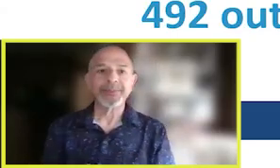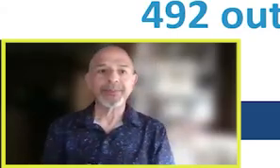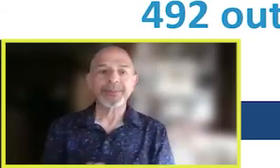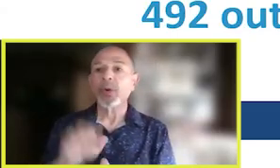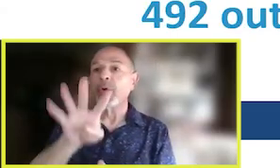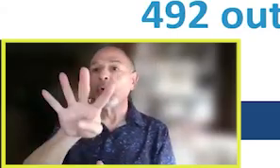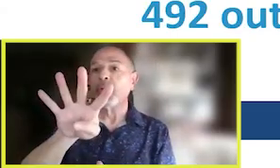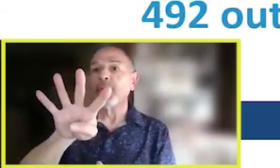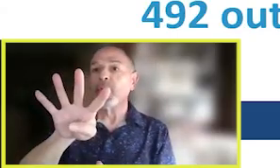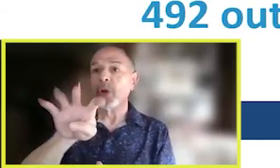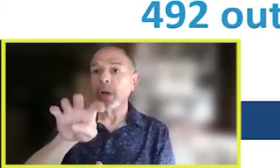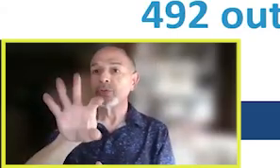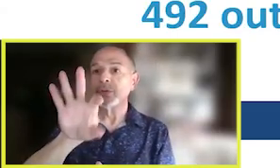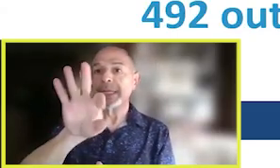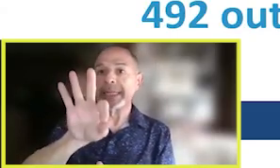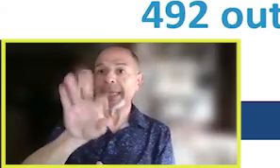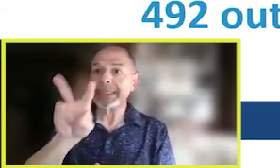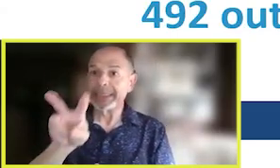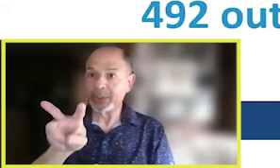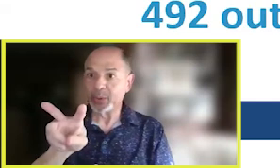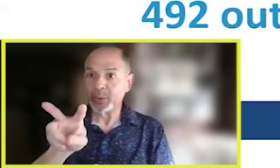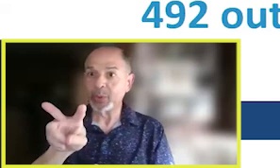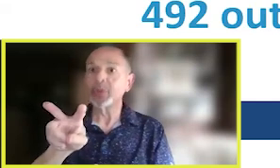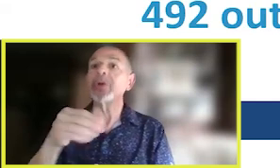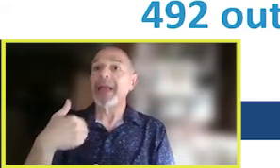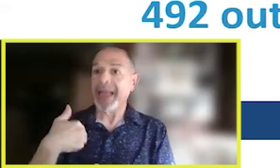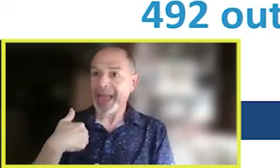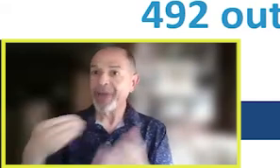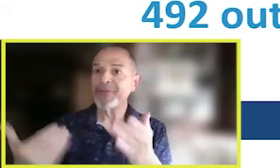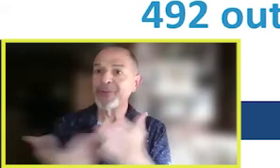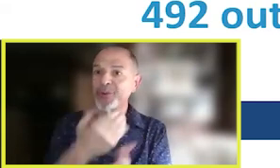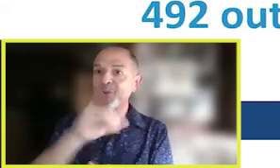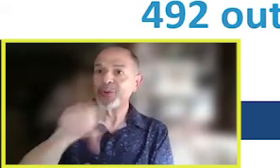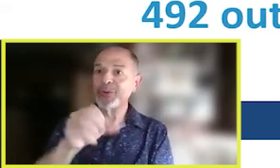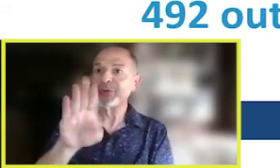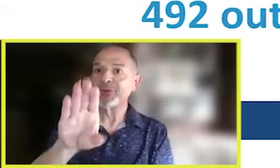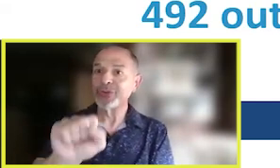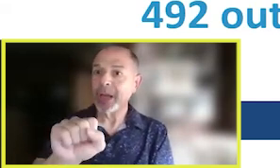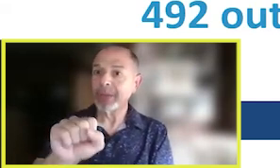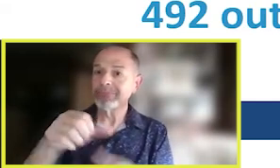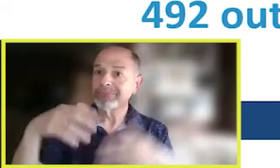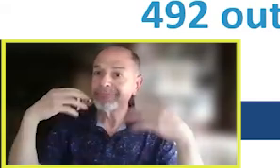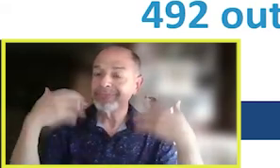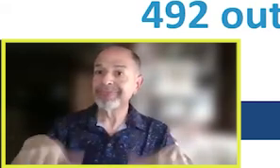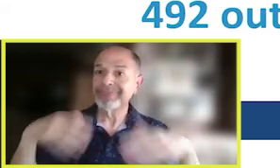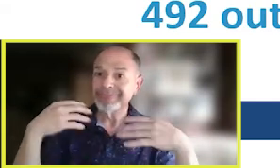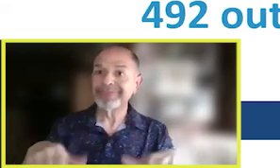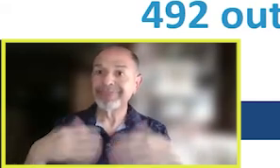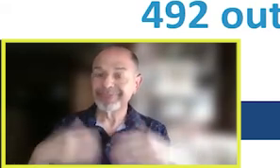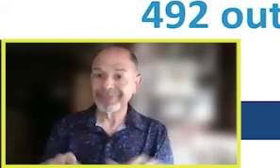492 people in the system had gotten new jobs who had never been employed before. So we're only